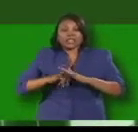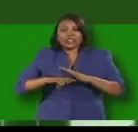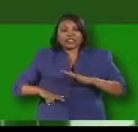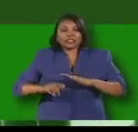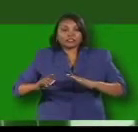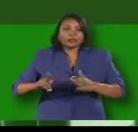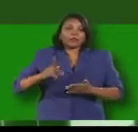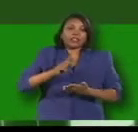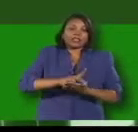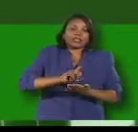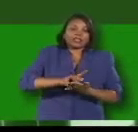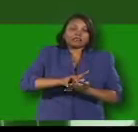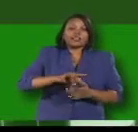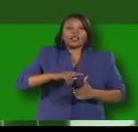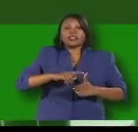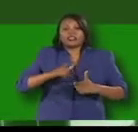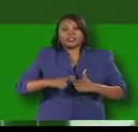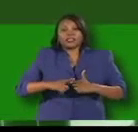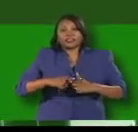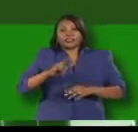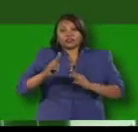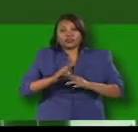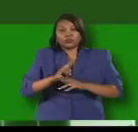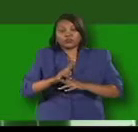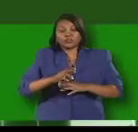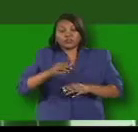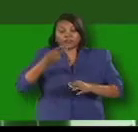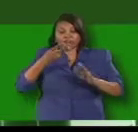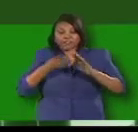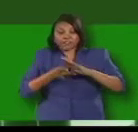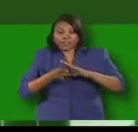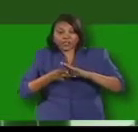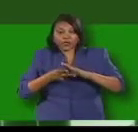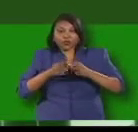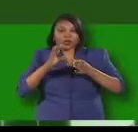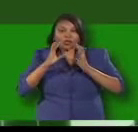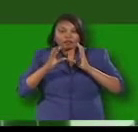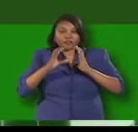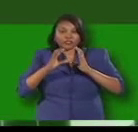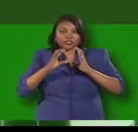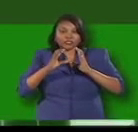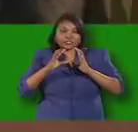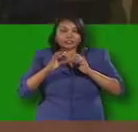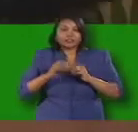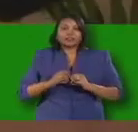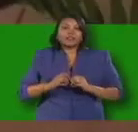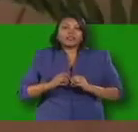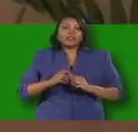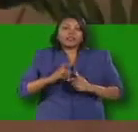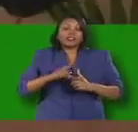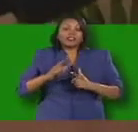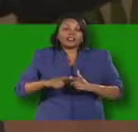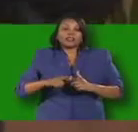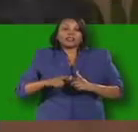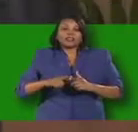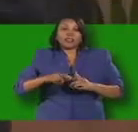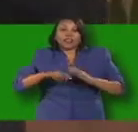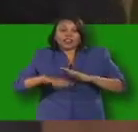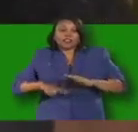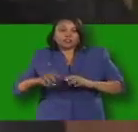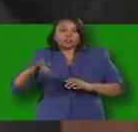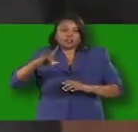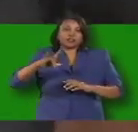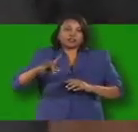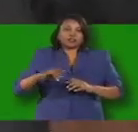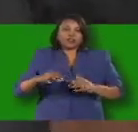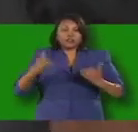not traveling and using high-definition video conferencing, a technology called telepresence, We're seeing a major fight